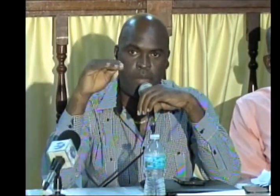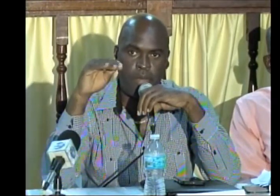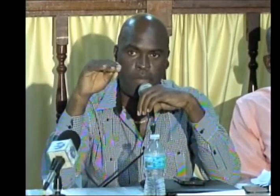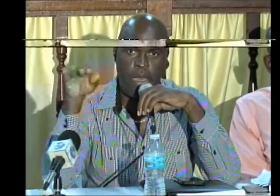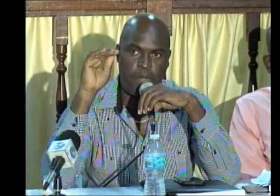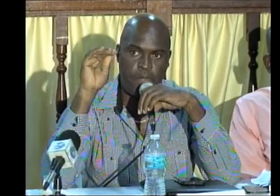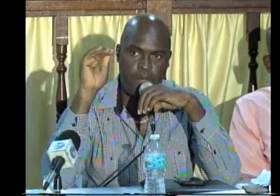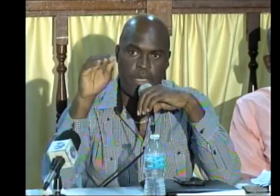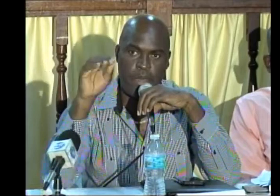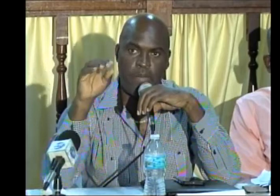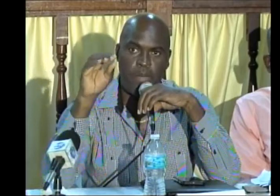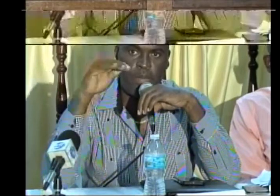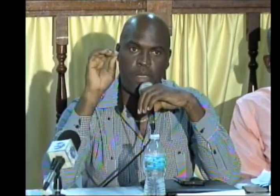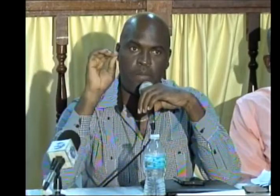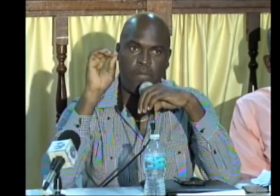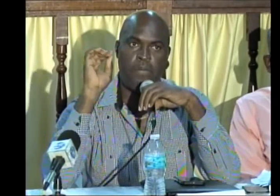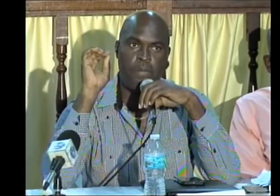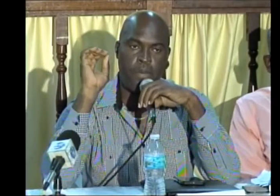hurdles,